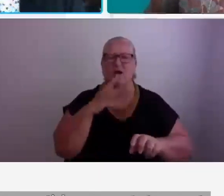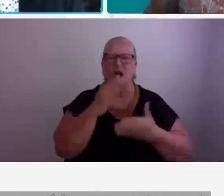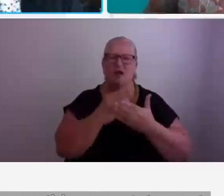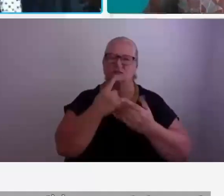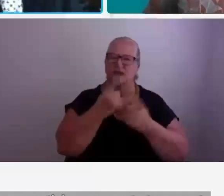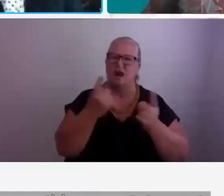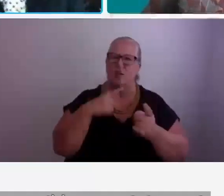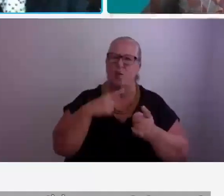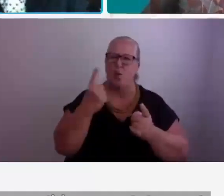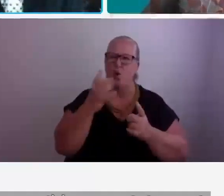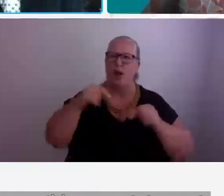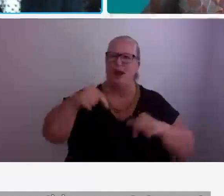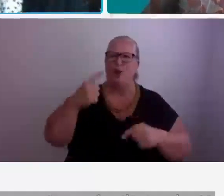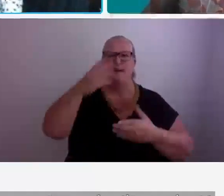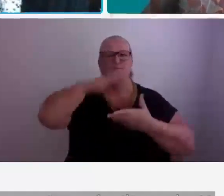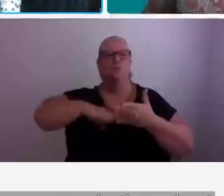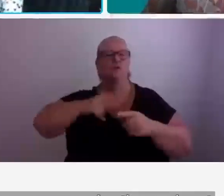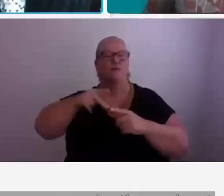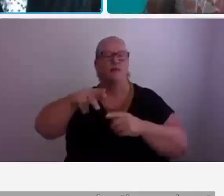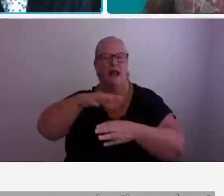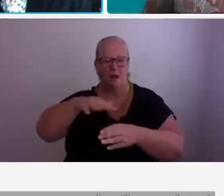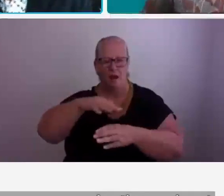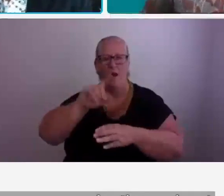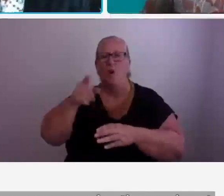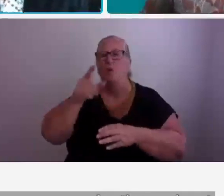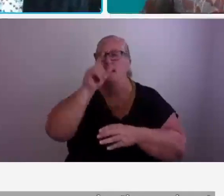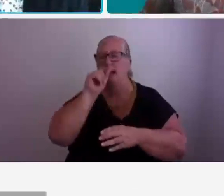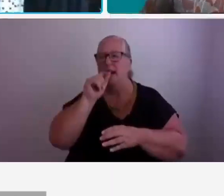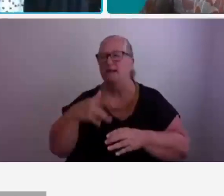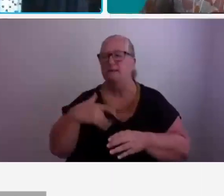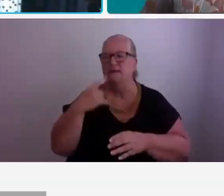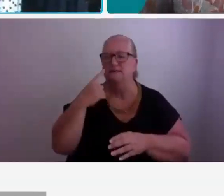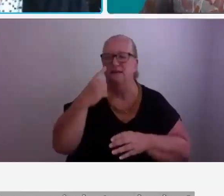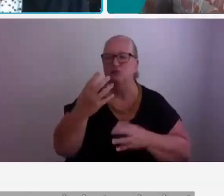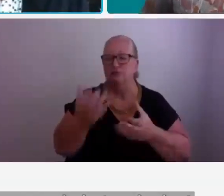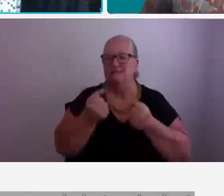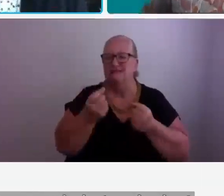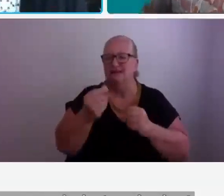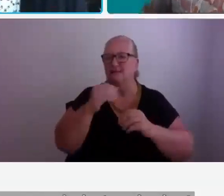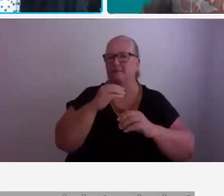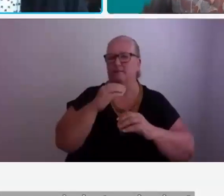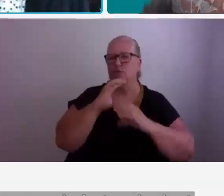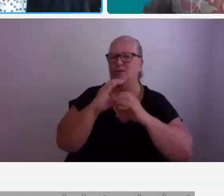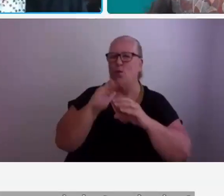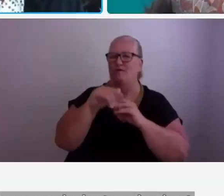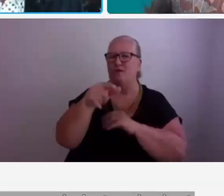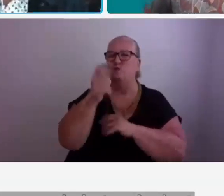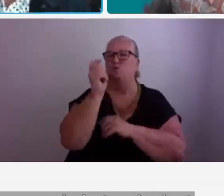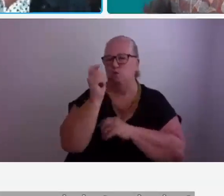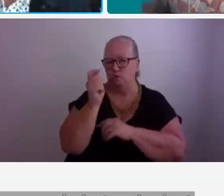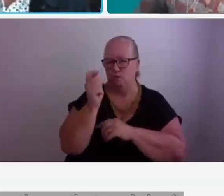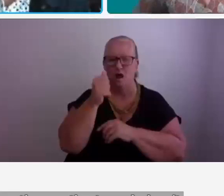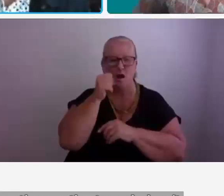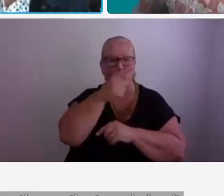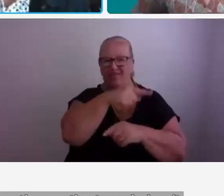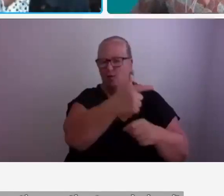us that can talk about the monthly care statement, but you can expect to see some communications about that very soon. I know it's been discussed by people, but